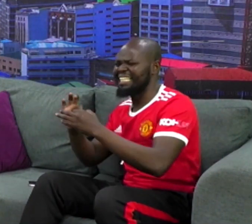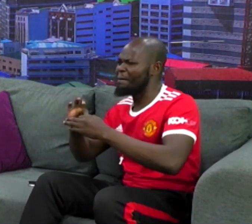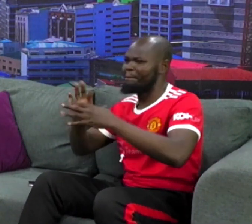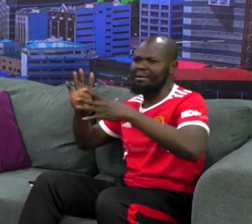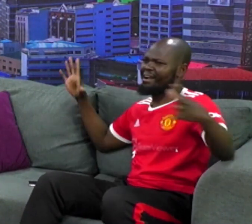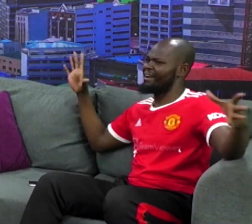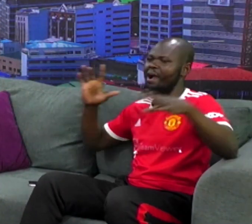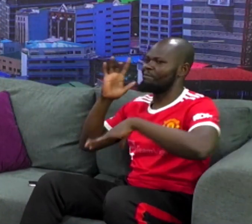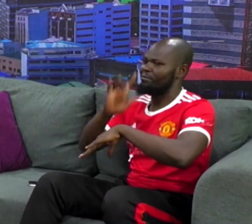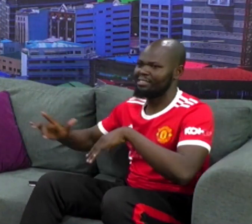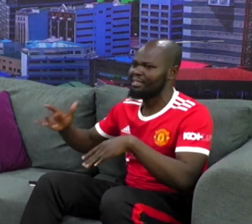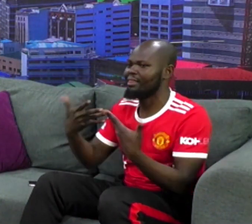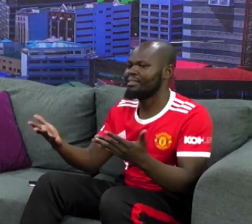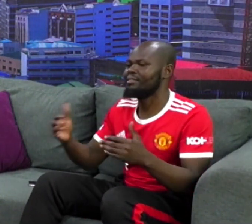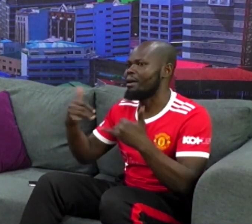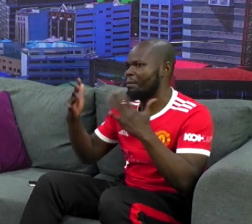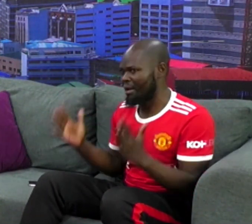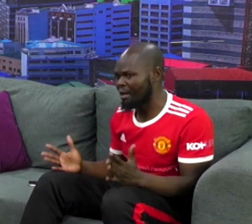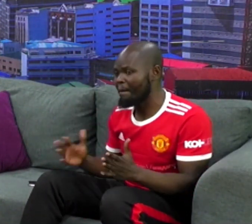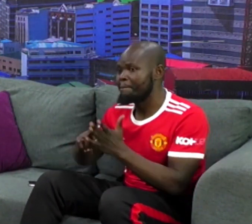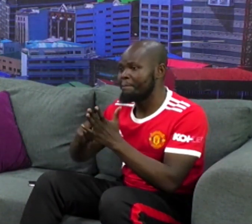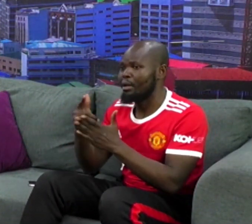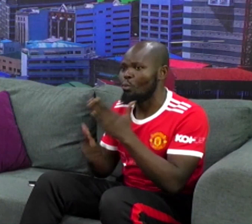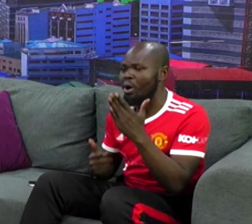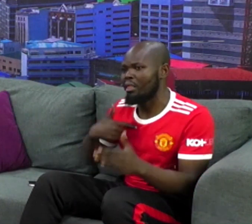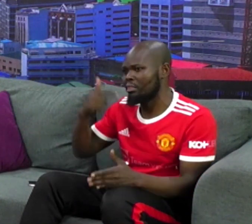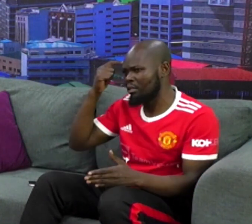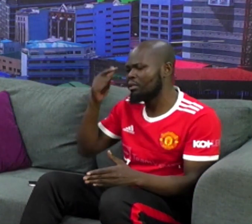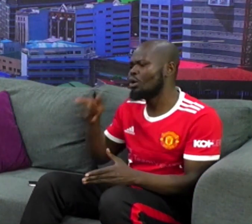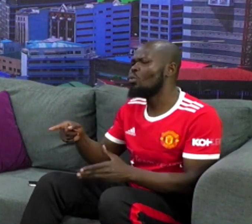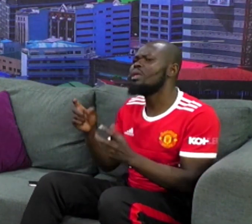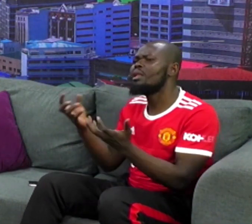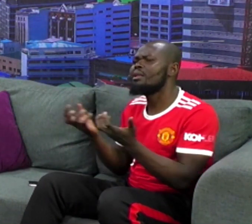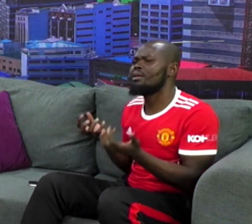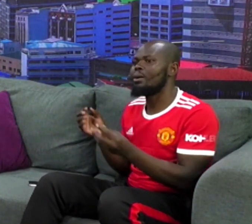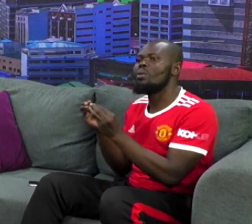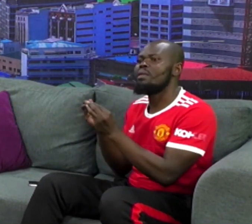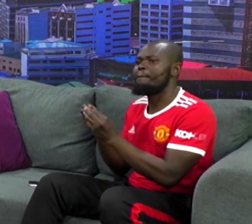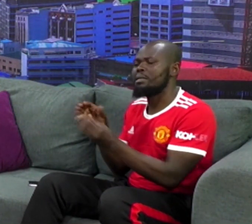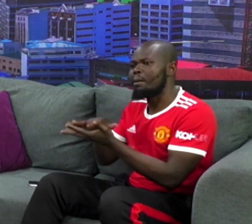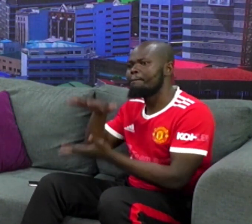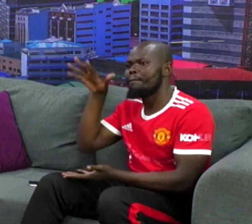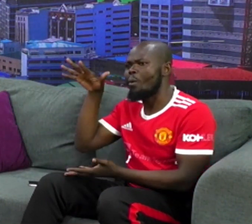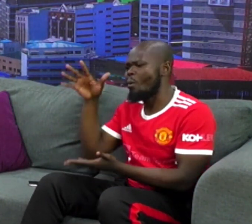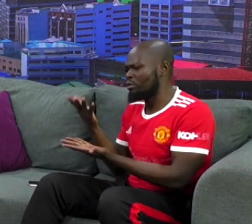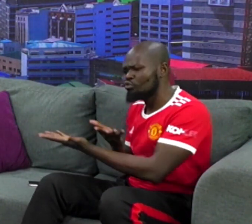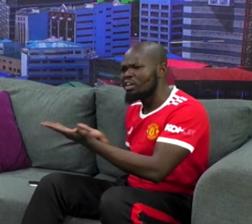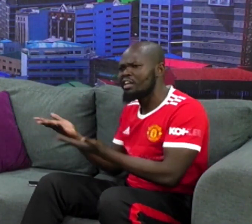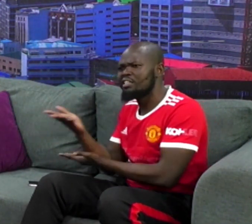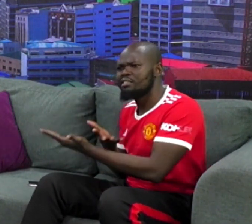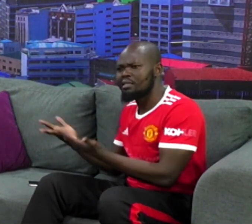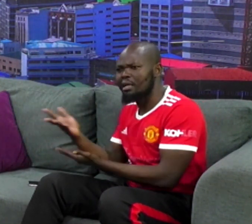think the gap between the official and the players has been really widened, and I think it is really high